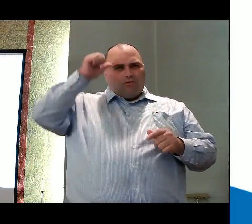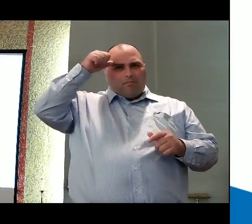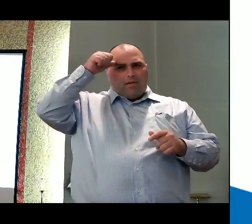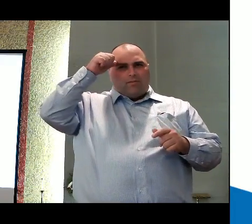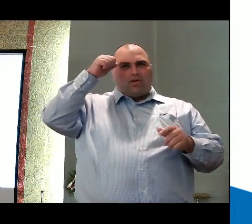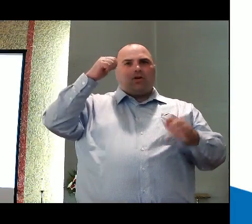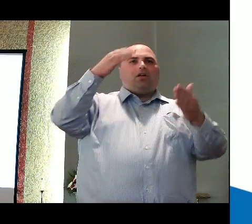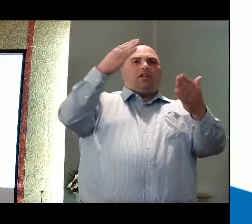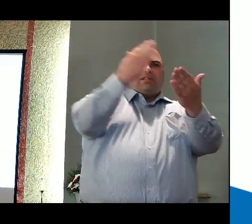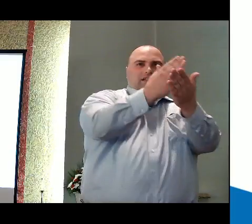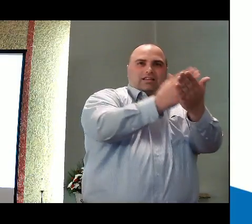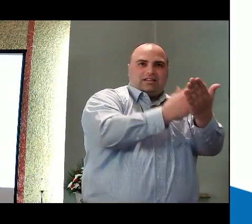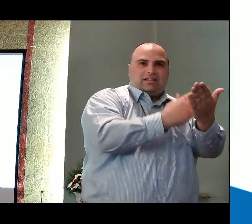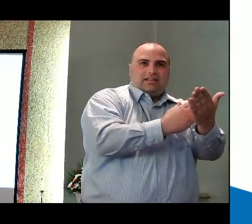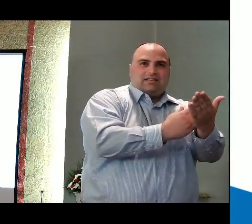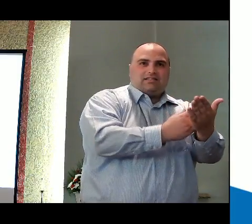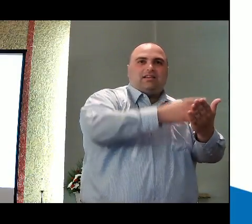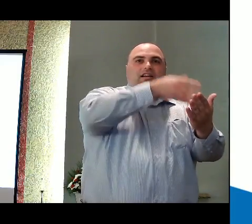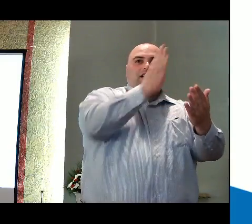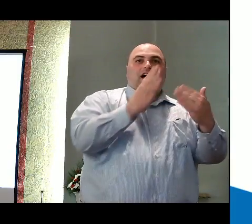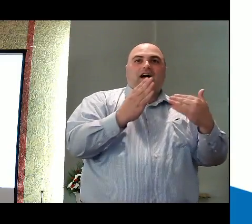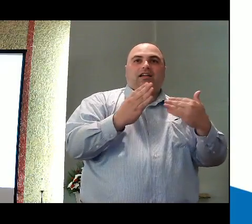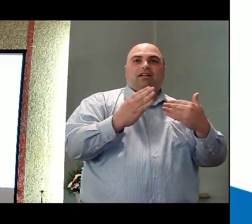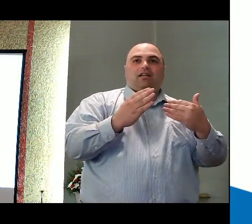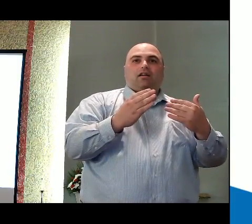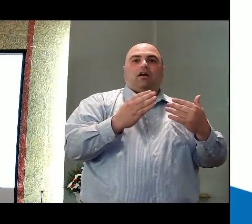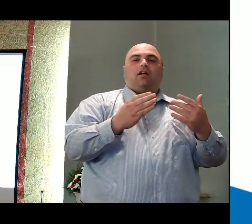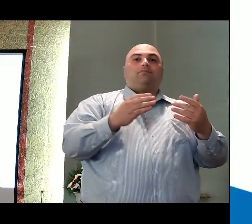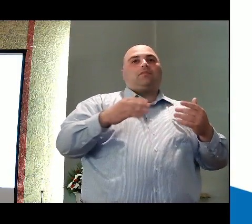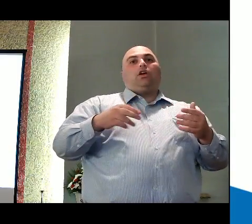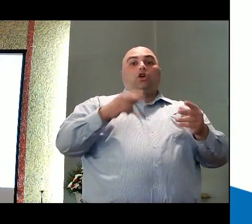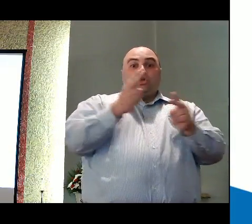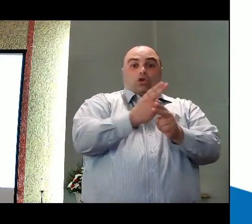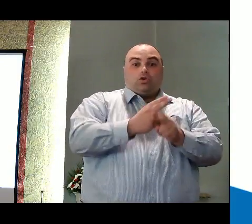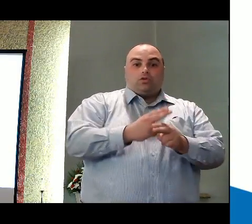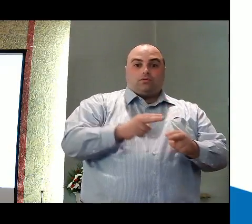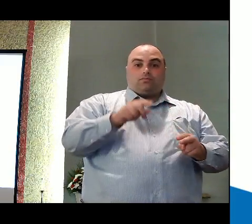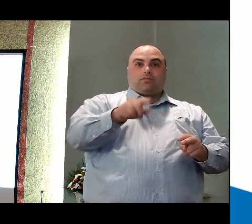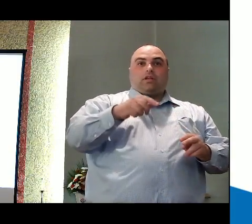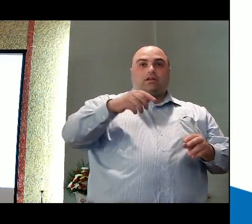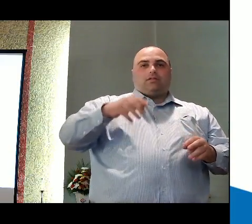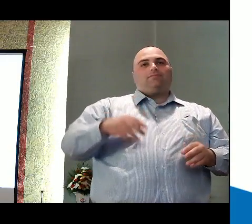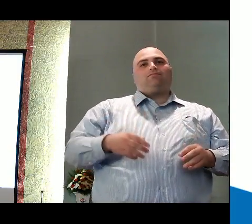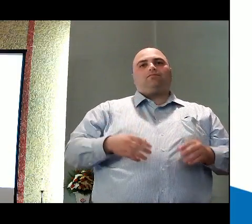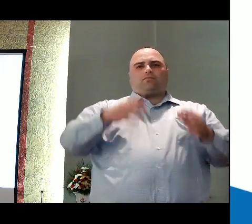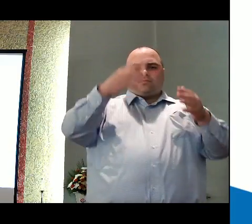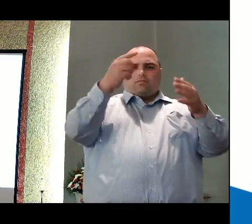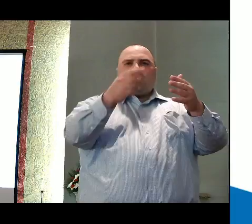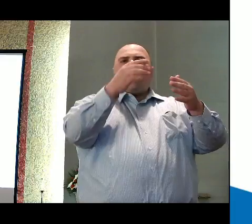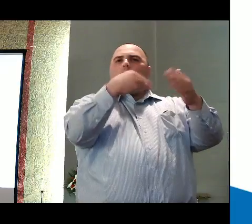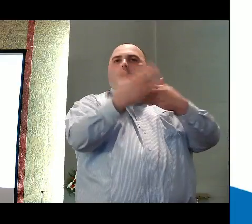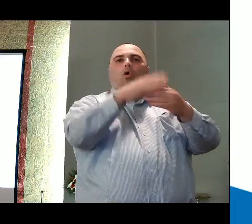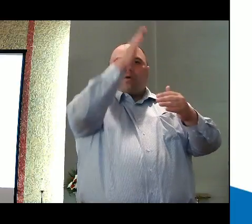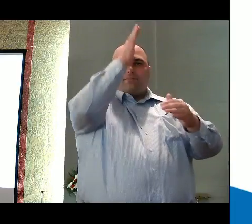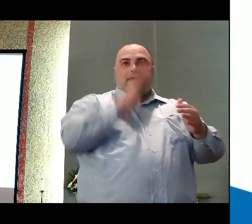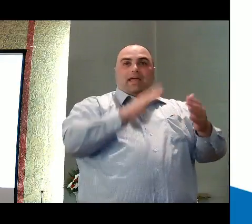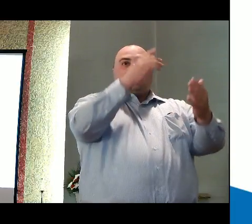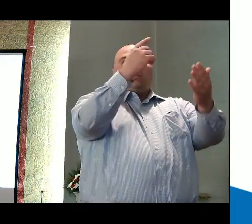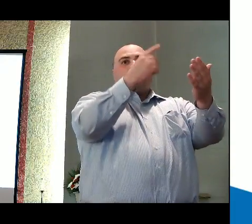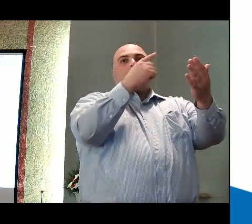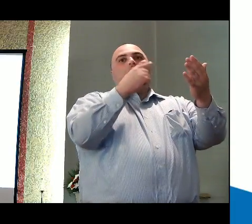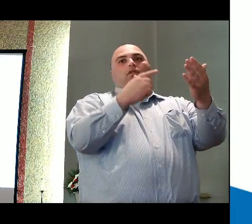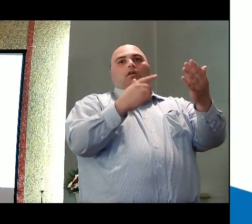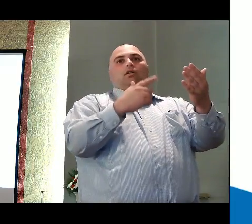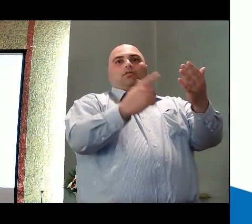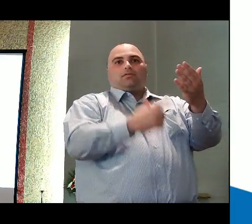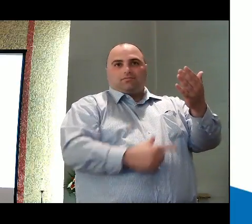Bible or whatnot, they'll know that all these Hebrew names had another meaning. Like, for example, most people know that Adam means man. What you might